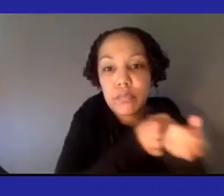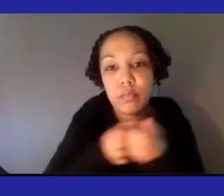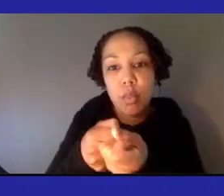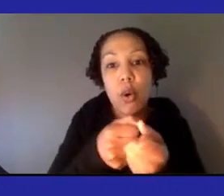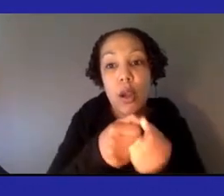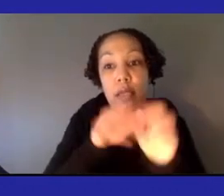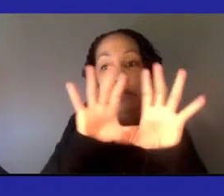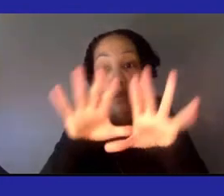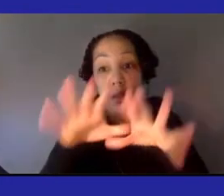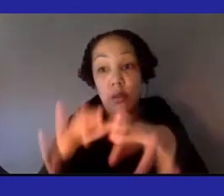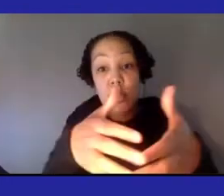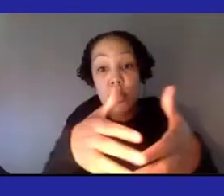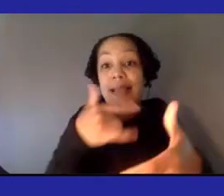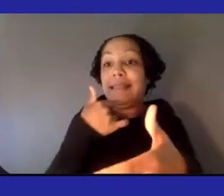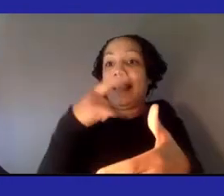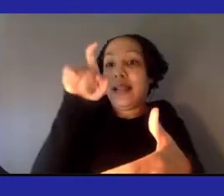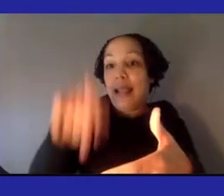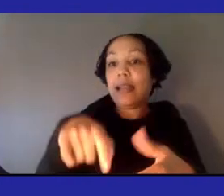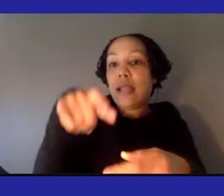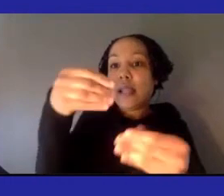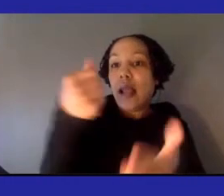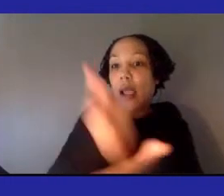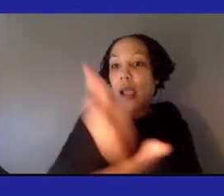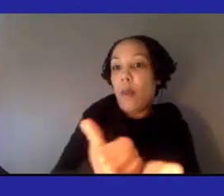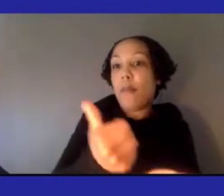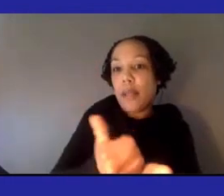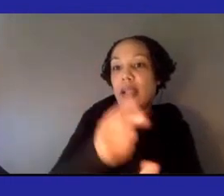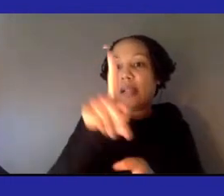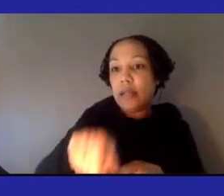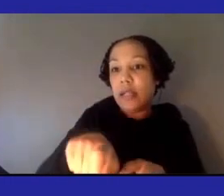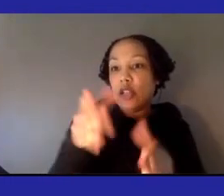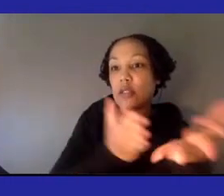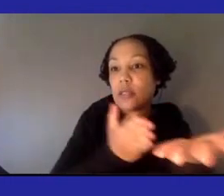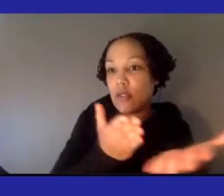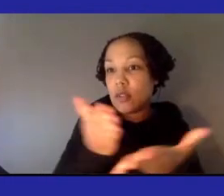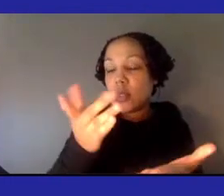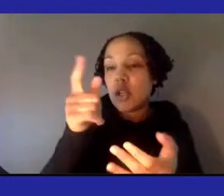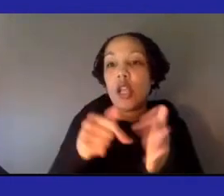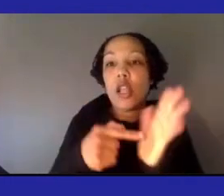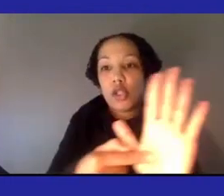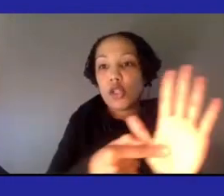that has told us that they need these services and has shown us that they need these services based on the rates